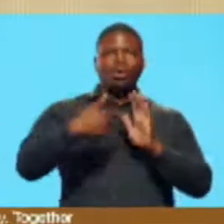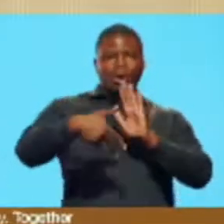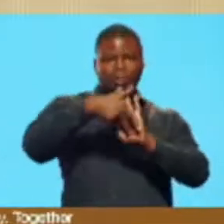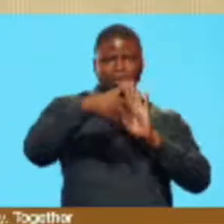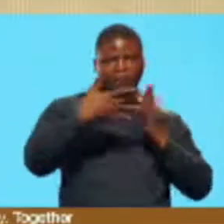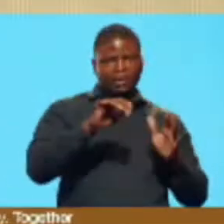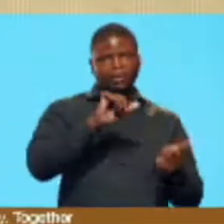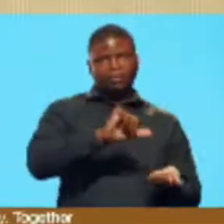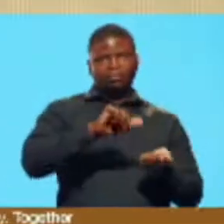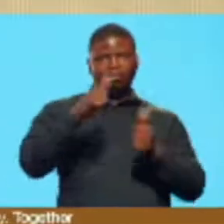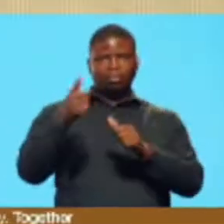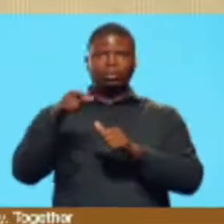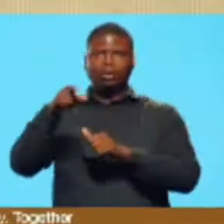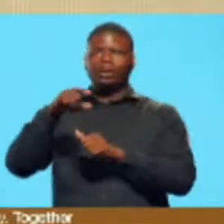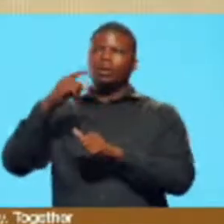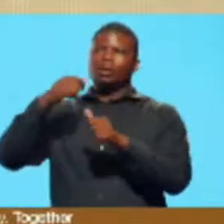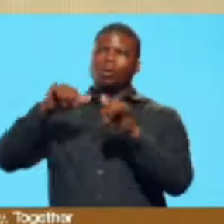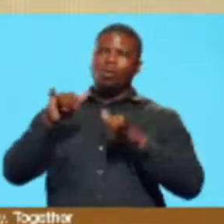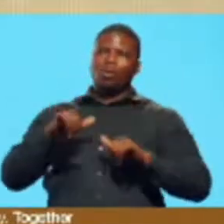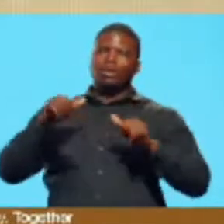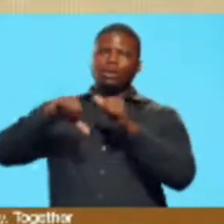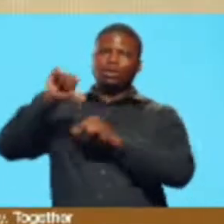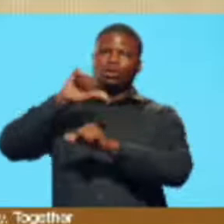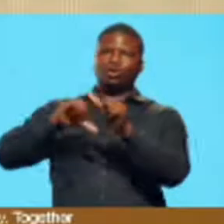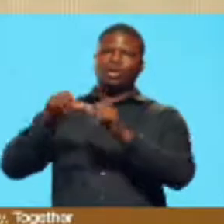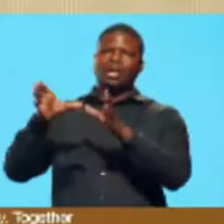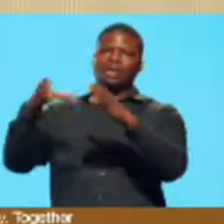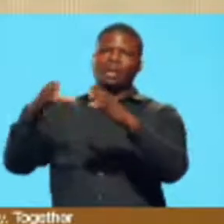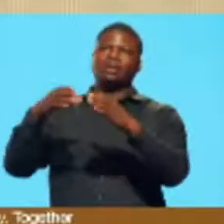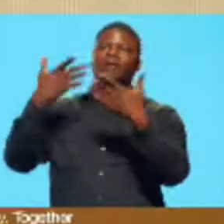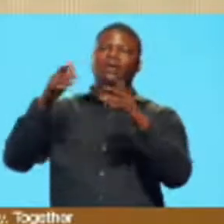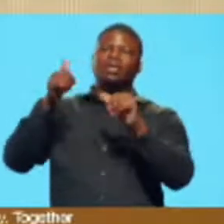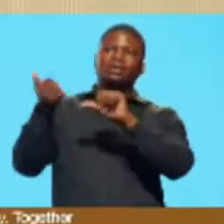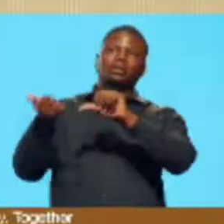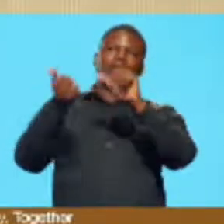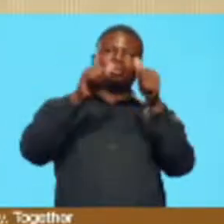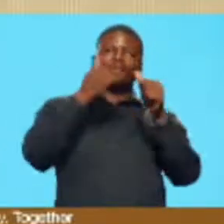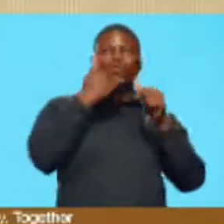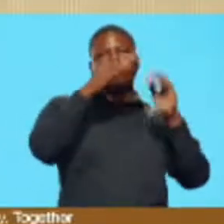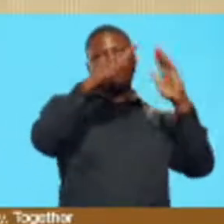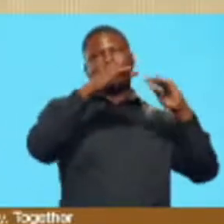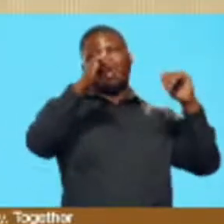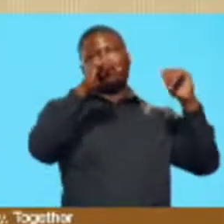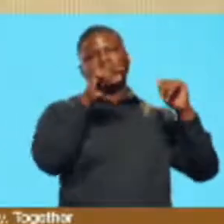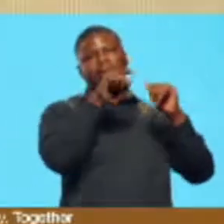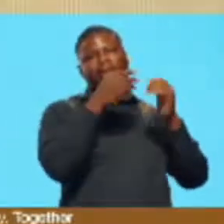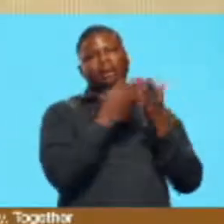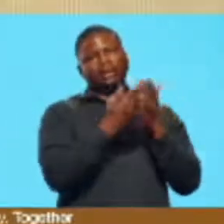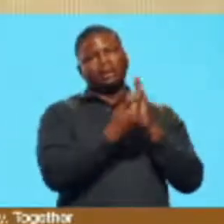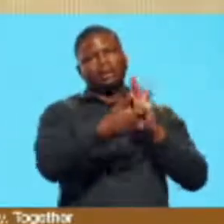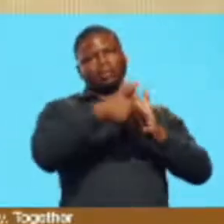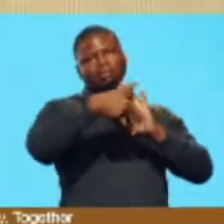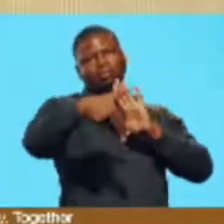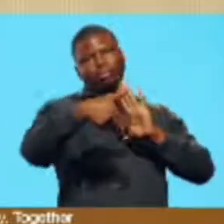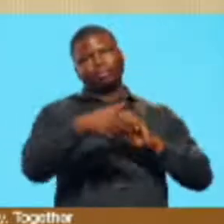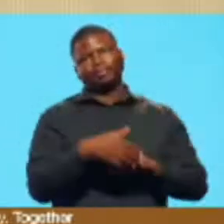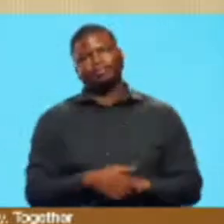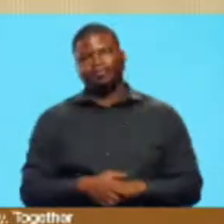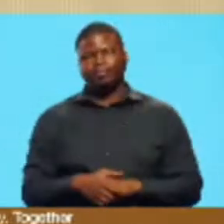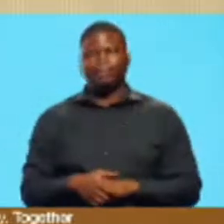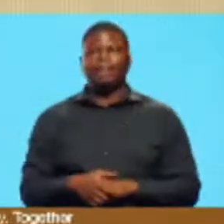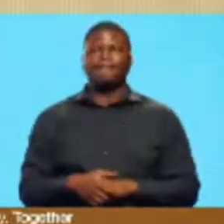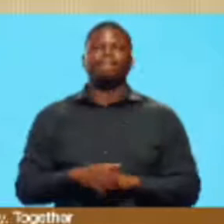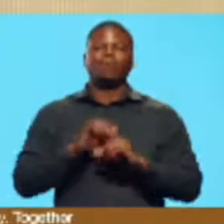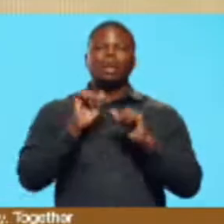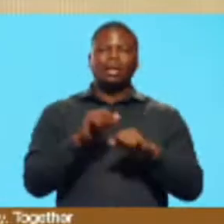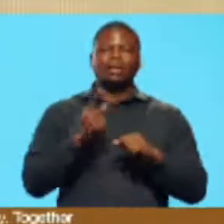to the cabinet and the Population Council will be formulated. It's where the